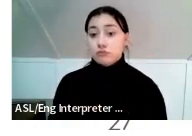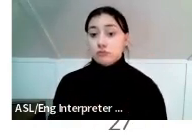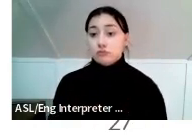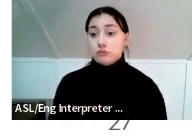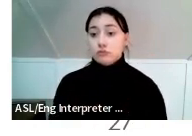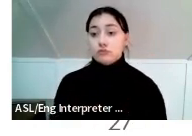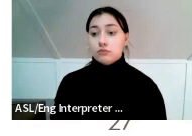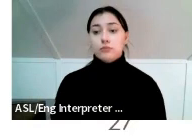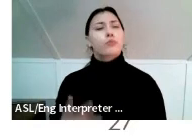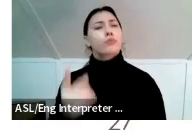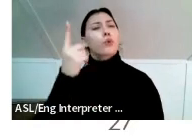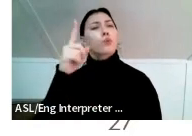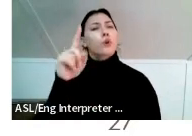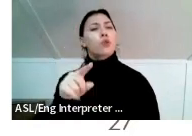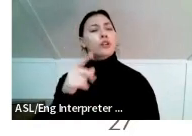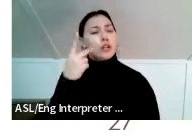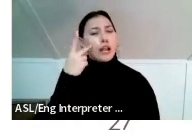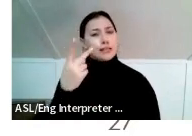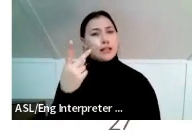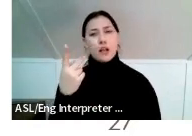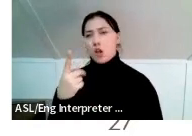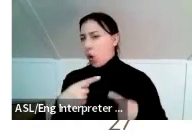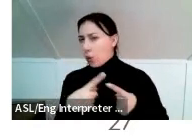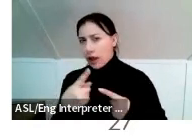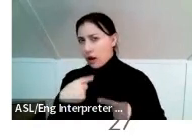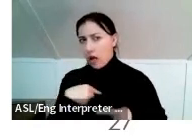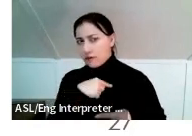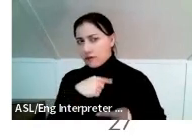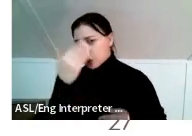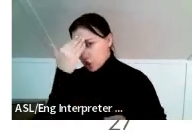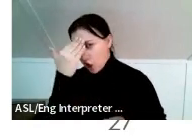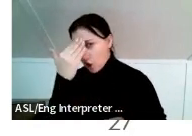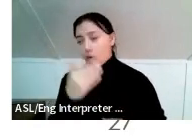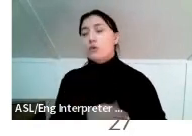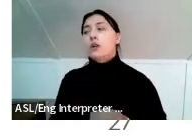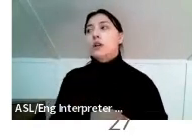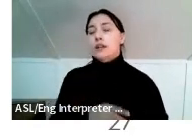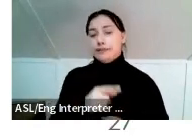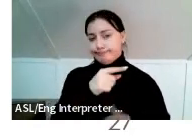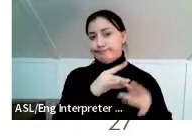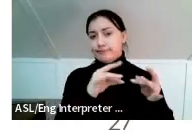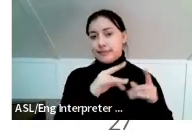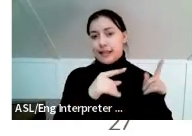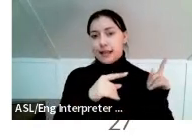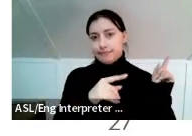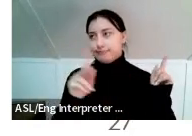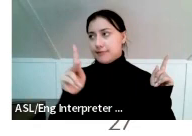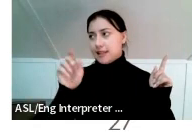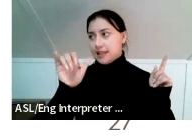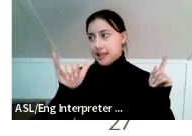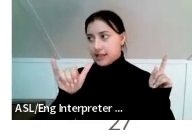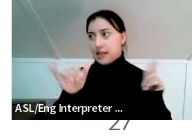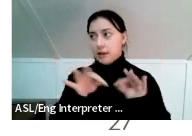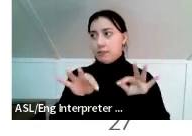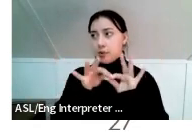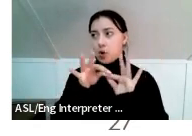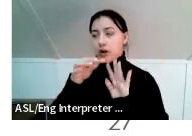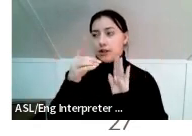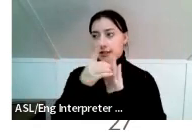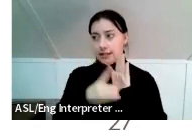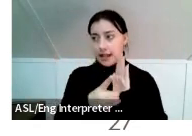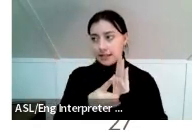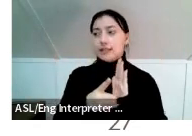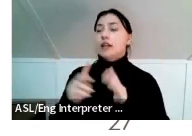The only questions I've seen are, when will we know? And as it says on the key dates, announcements and notifications will be made in November